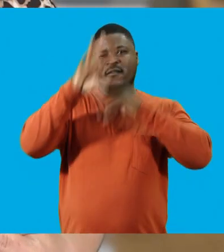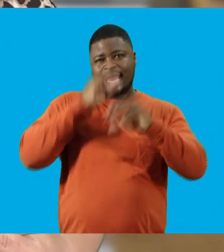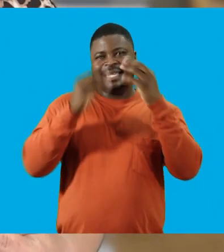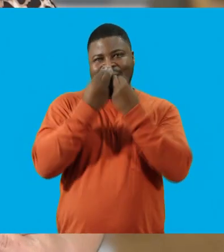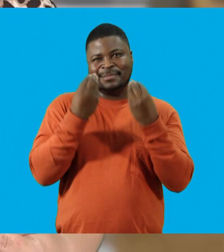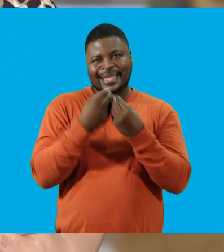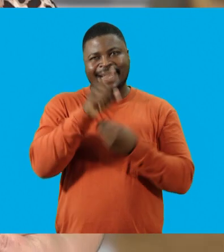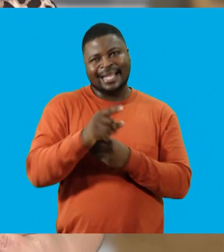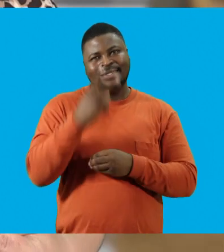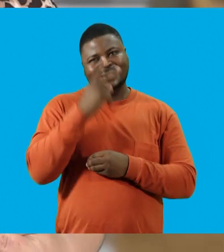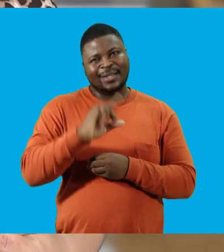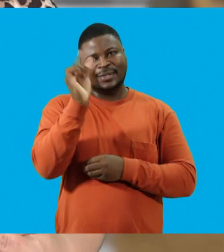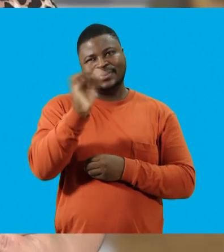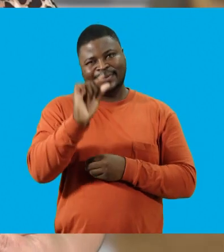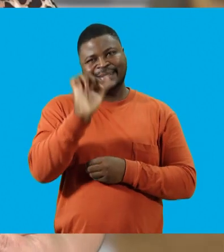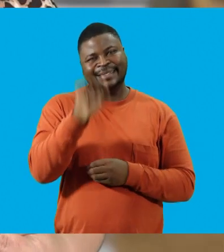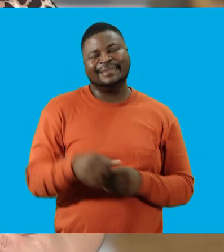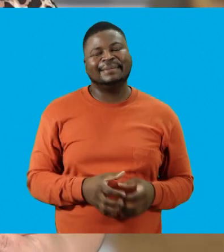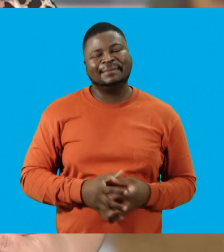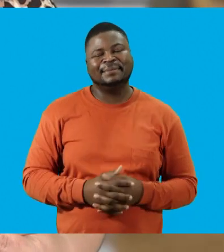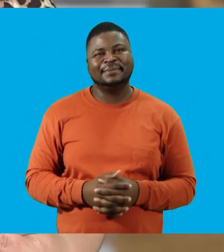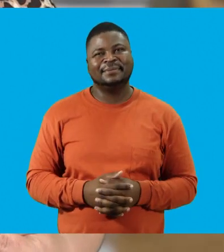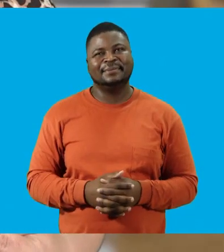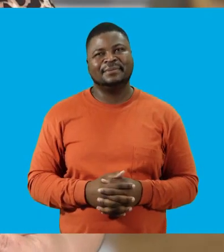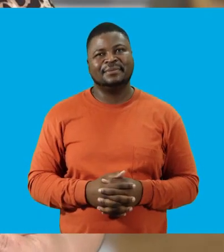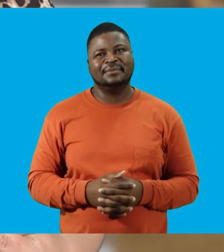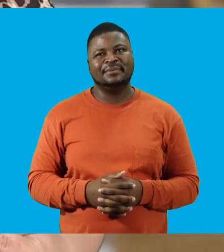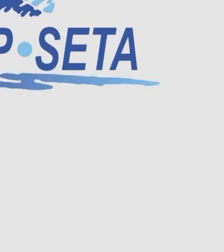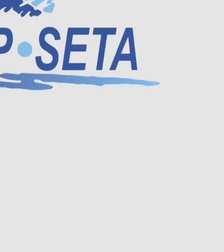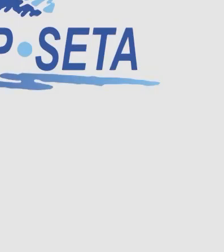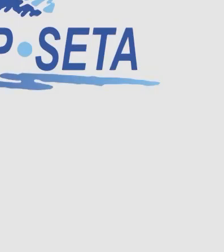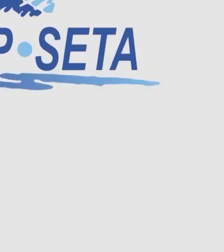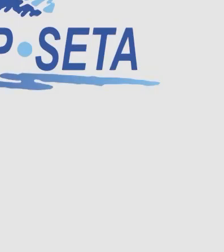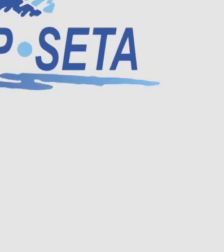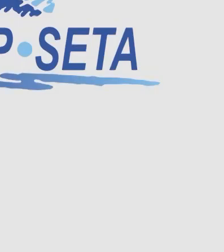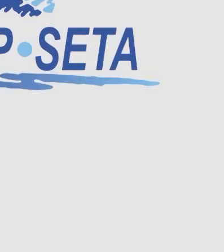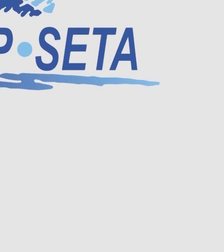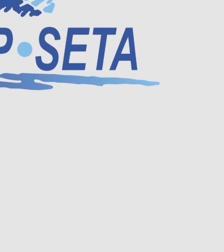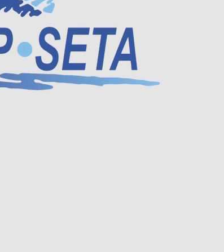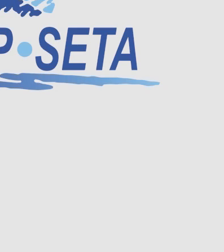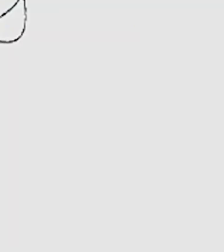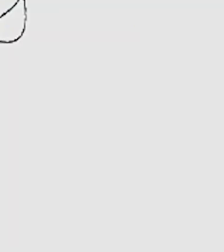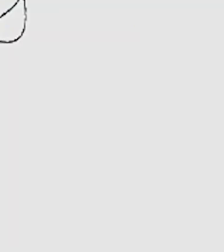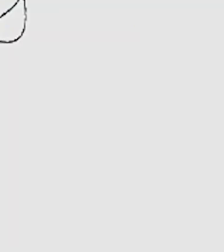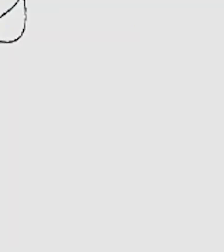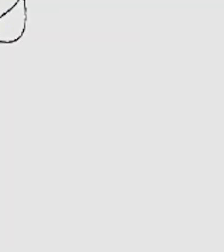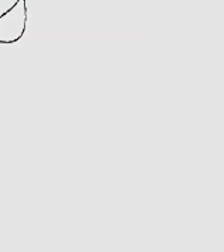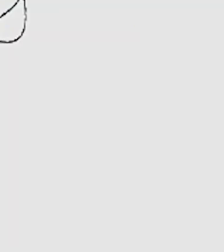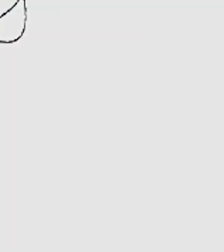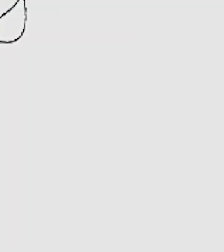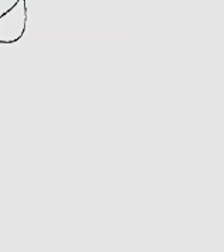learned something. See you again sometime.